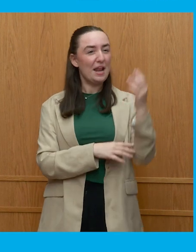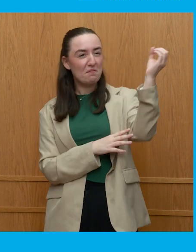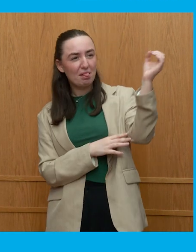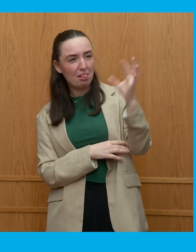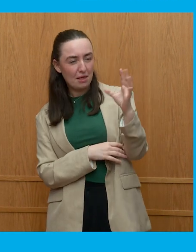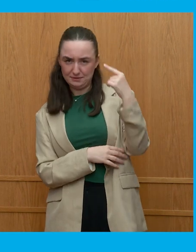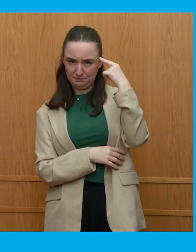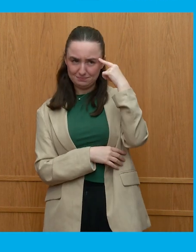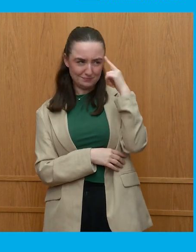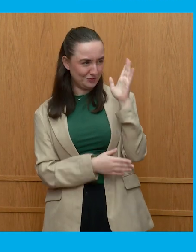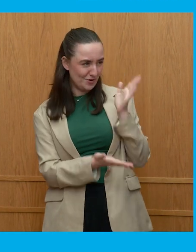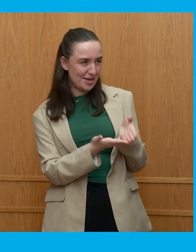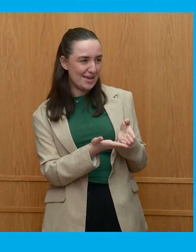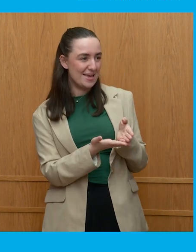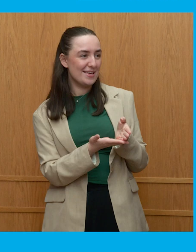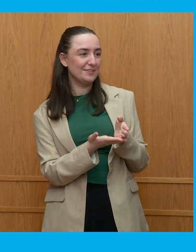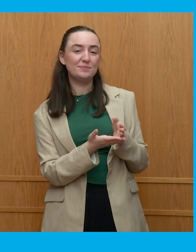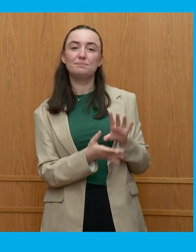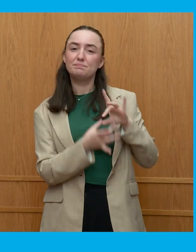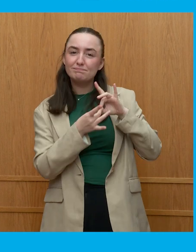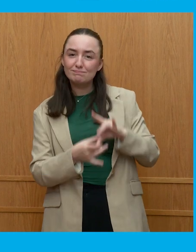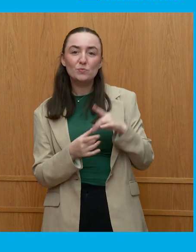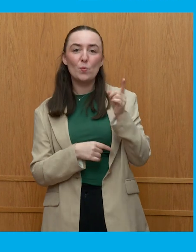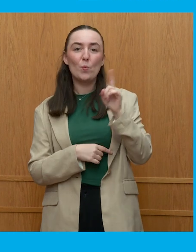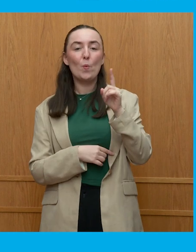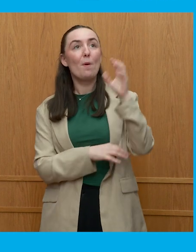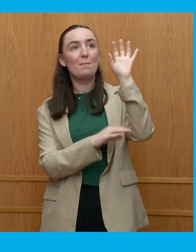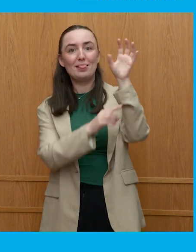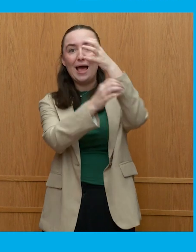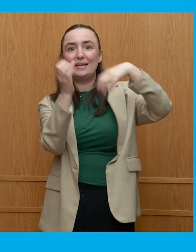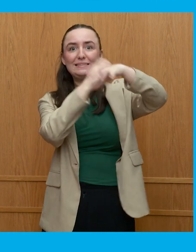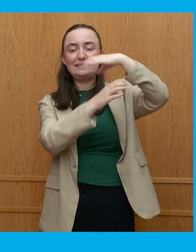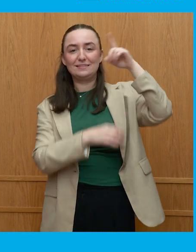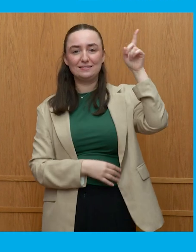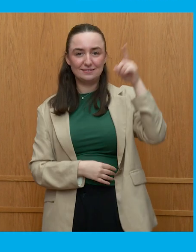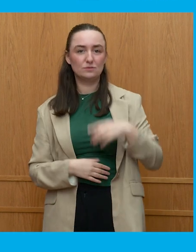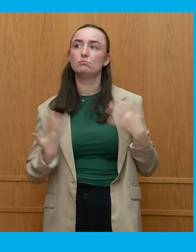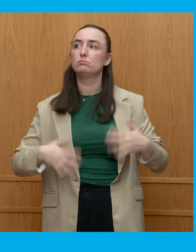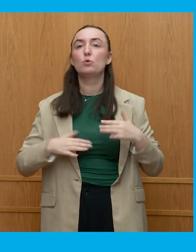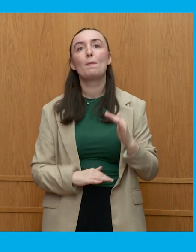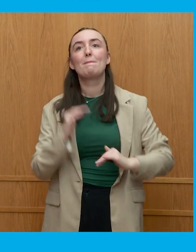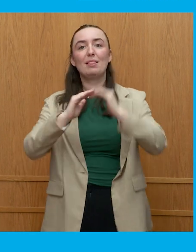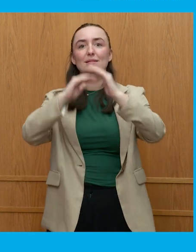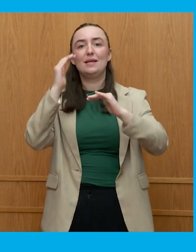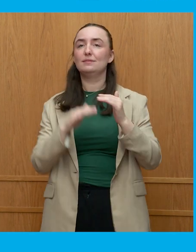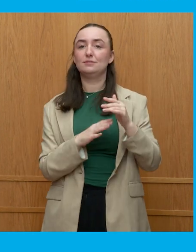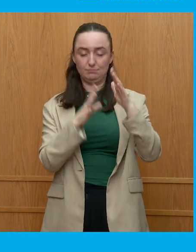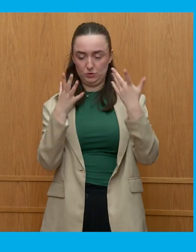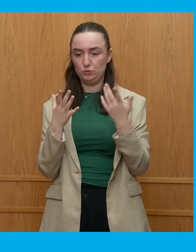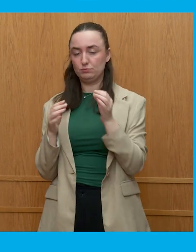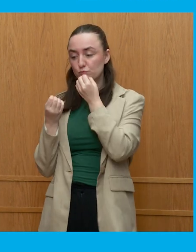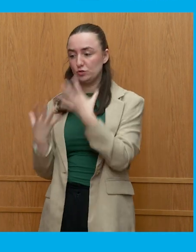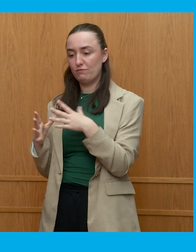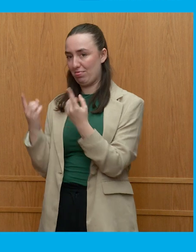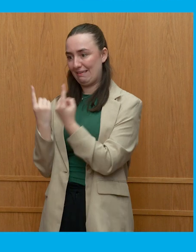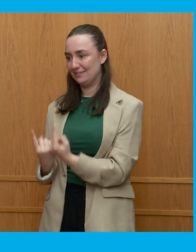Archimedes based on Jupiter's moon. So all sorts of, from big buildings to beautiful objects.